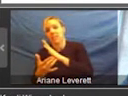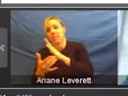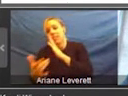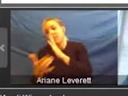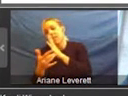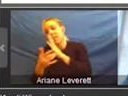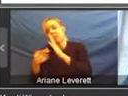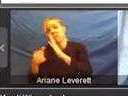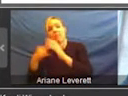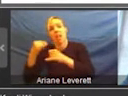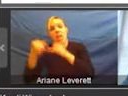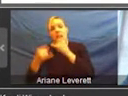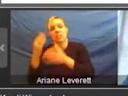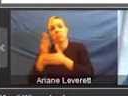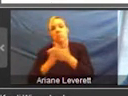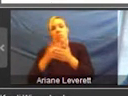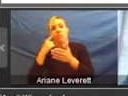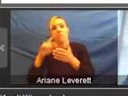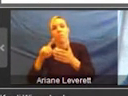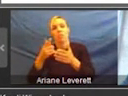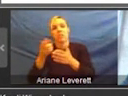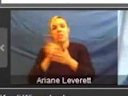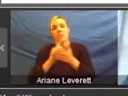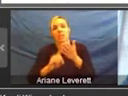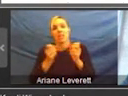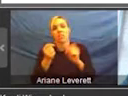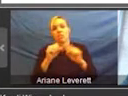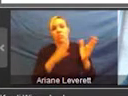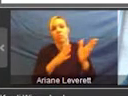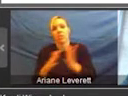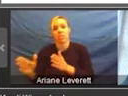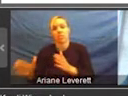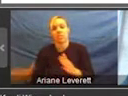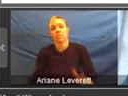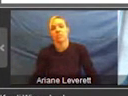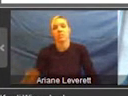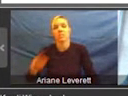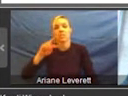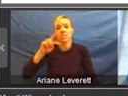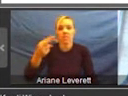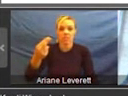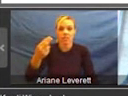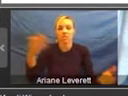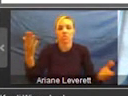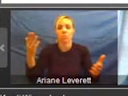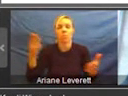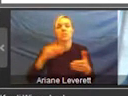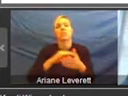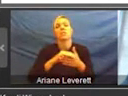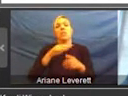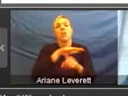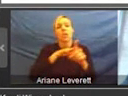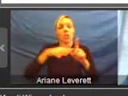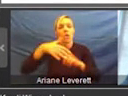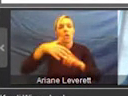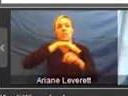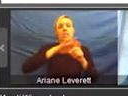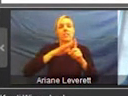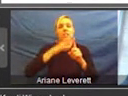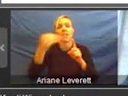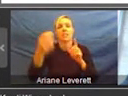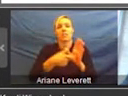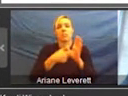or having a policy framework. The second is context and demand as guiding principles, and we have mentioned that.